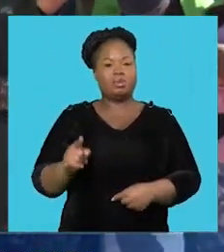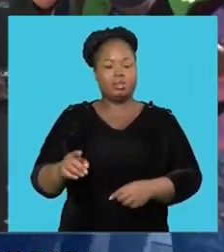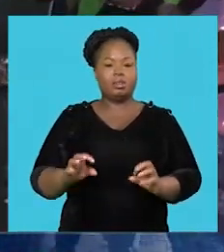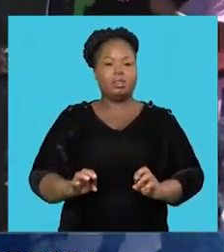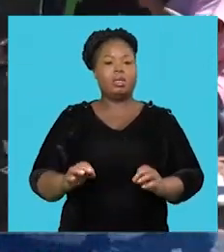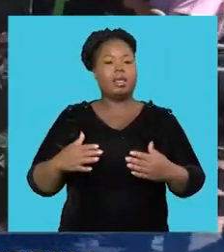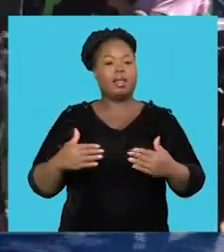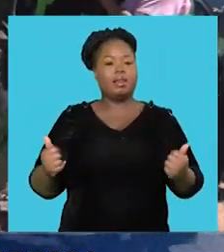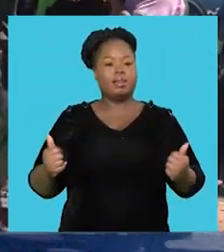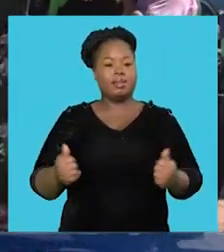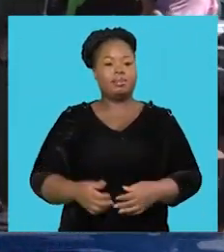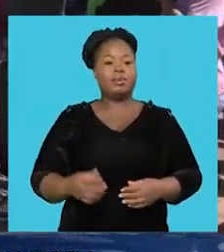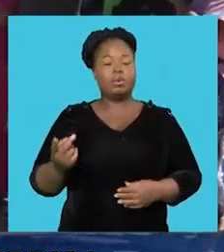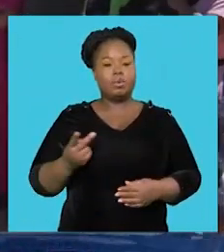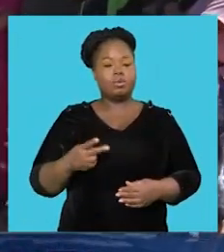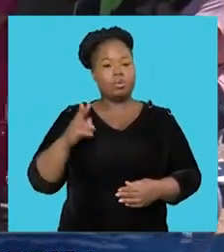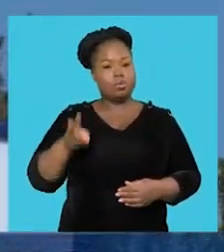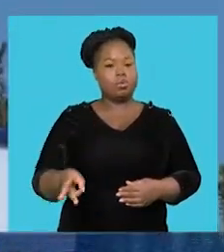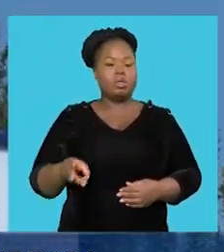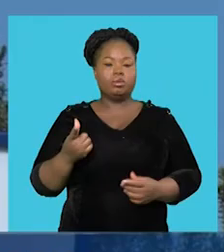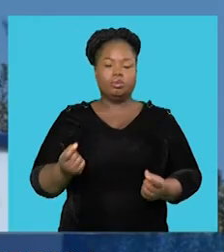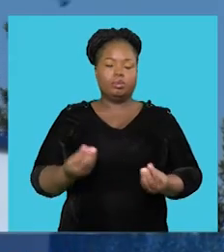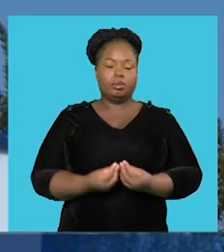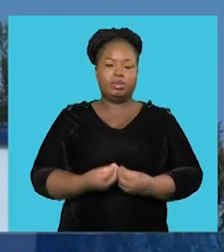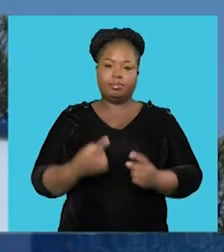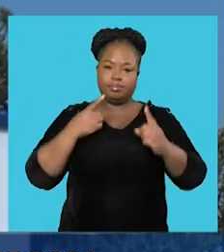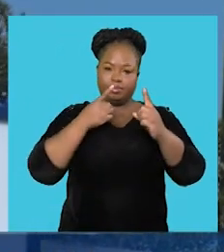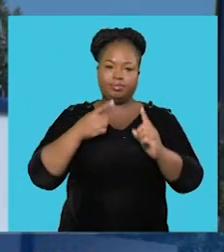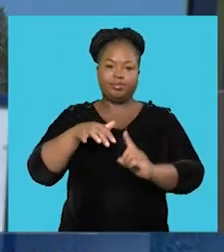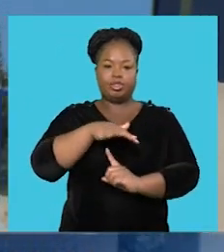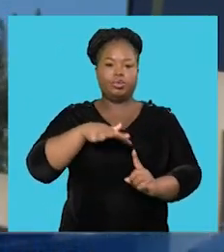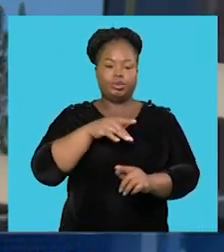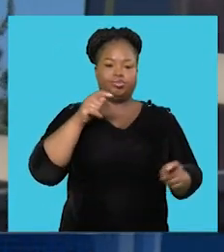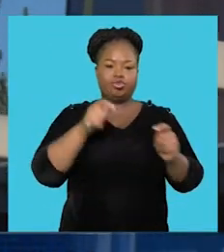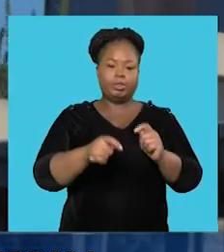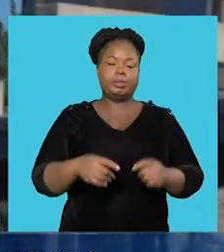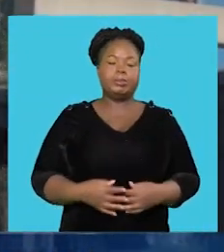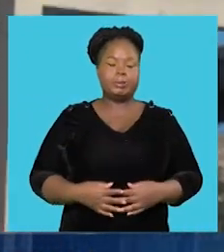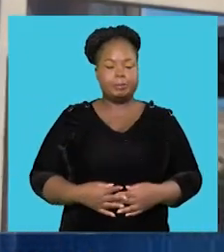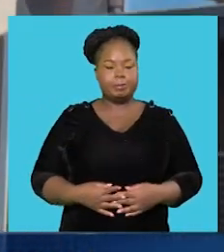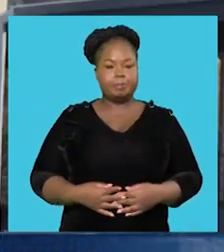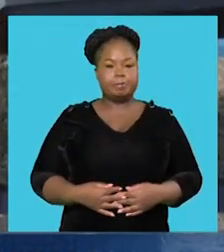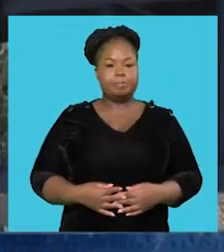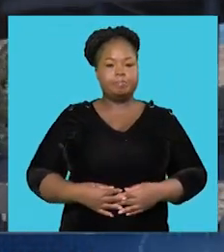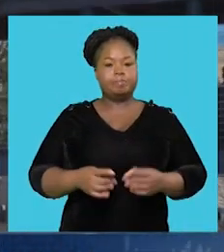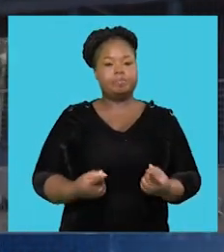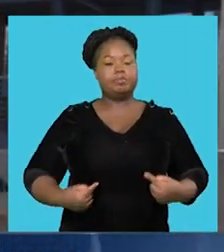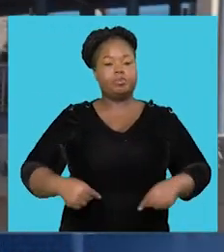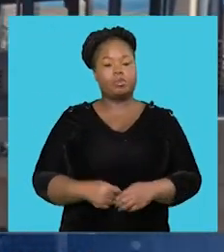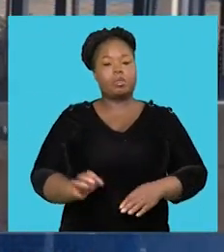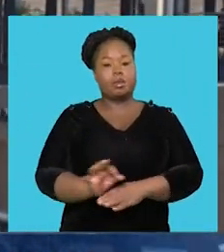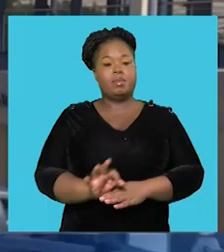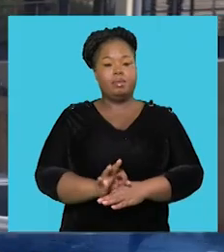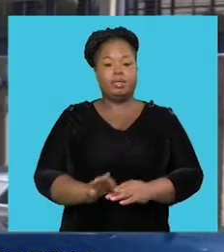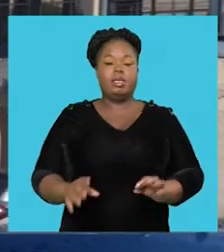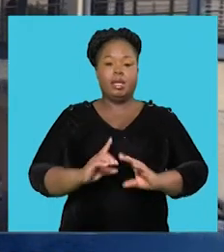ezempilo kwaye ithathe amanyathelo ukuguqula ezimeko zimaxongo. We plan to reform the health